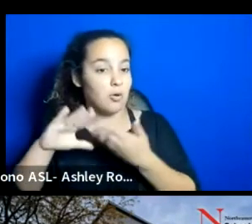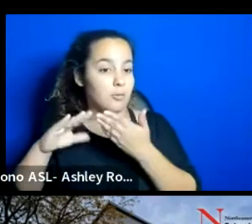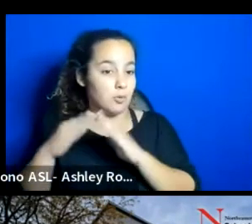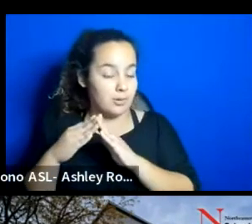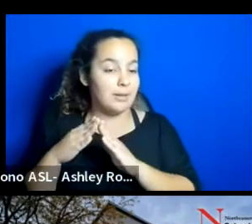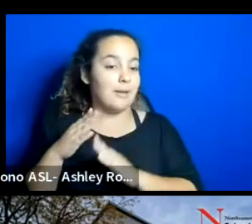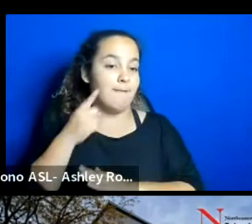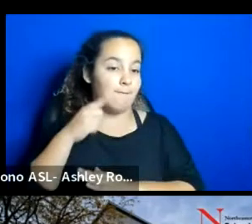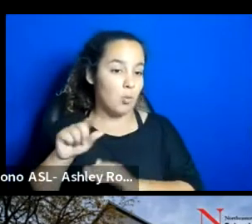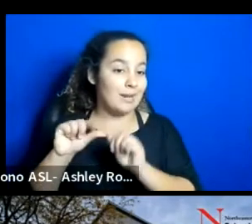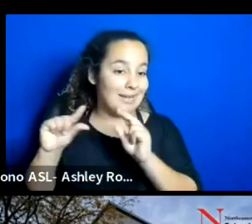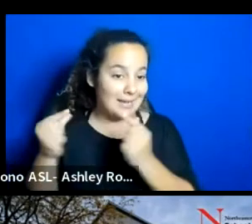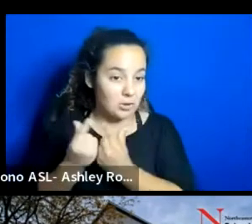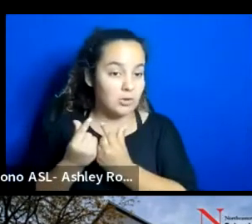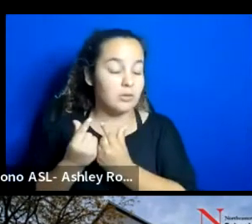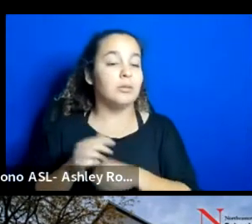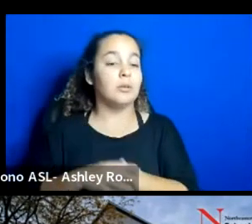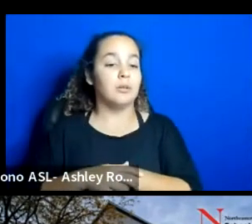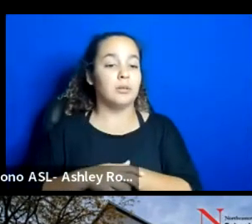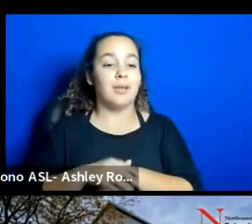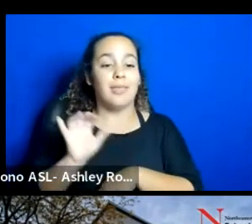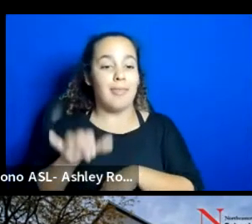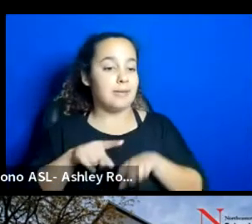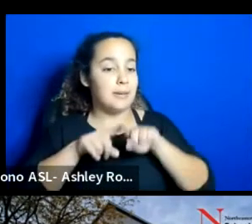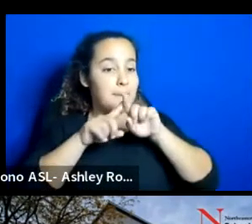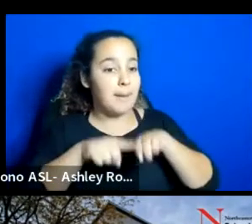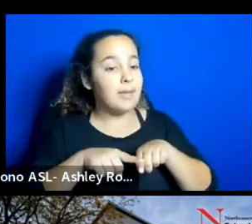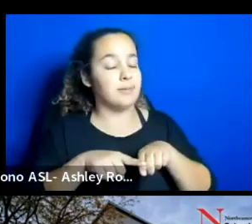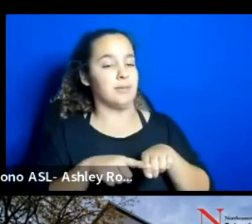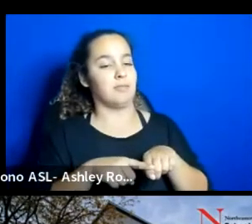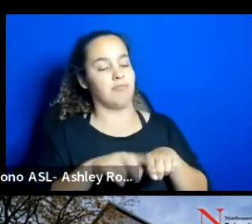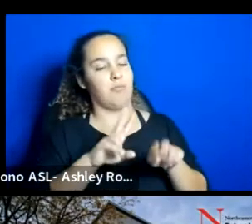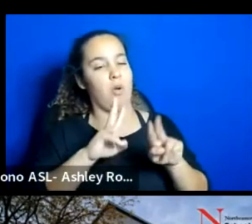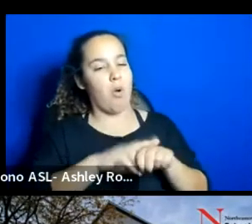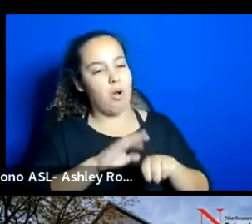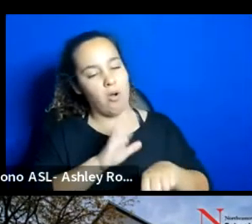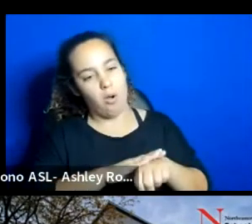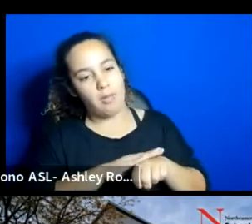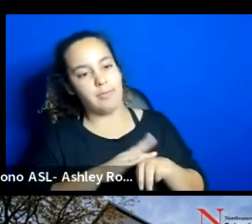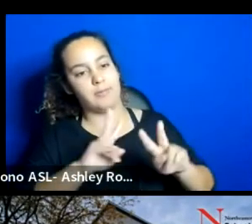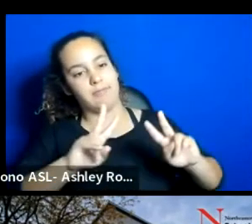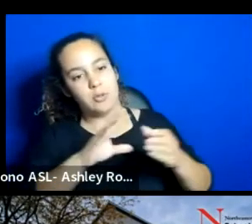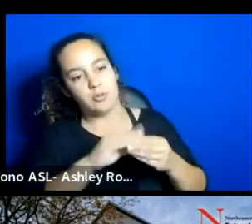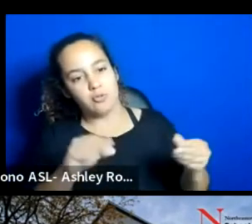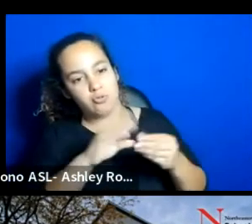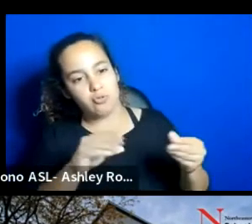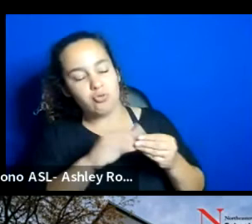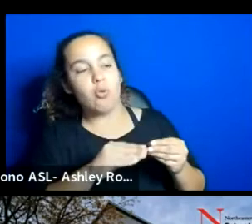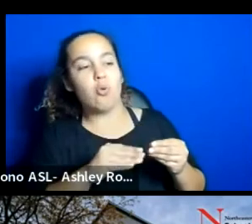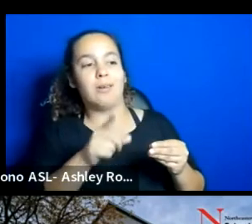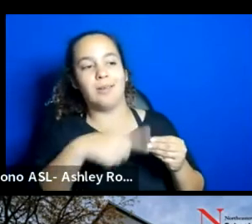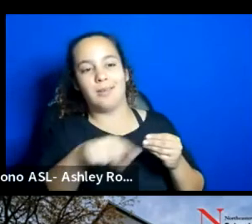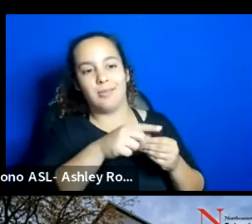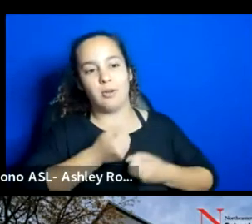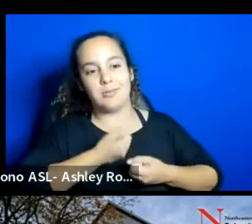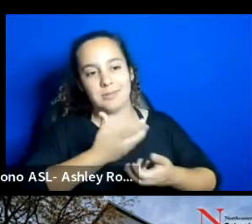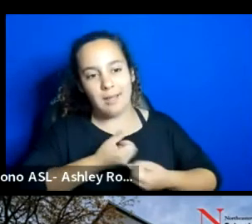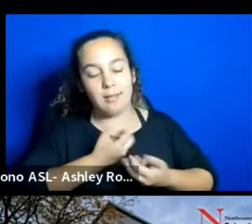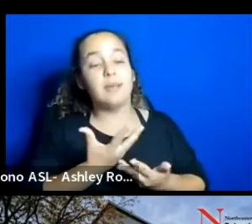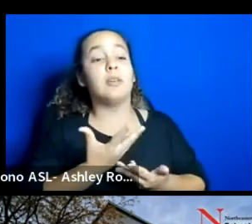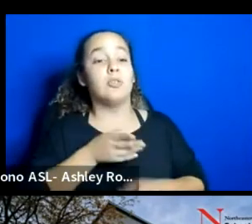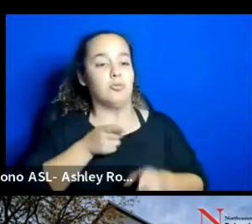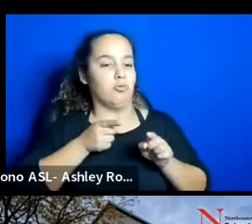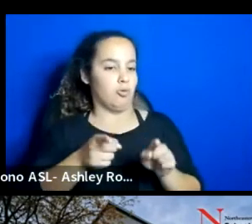guild depended on the specific narrative being conveyed and stimulated in the